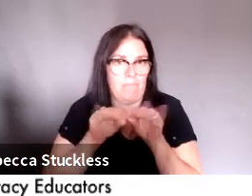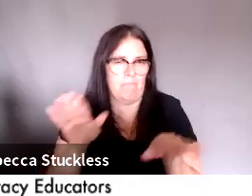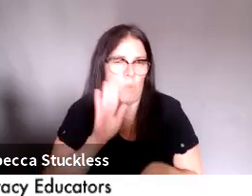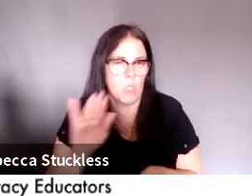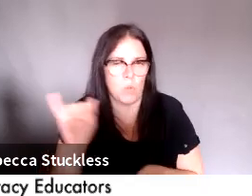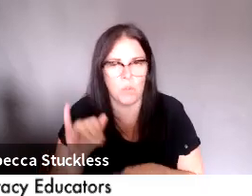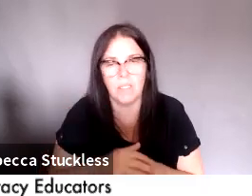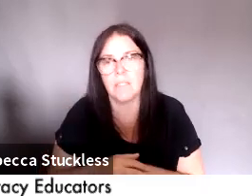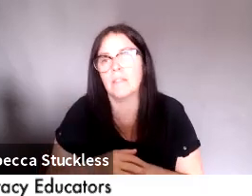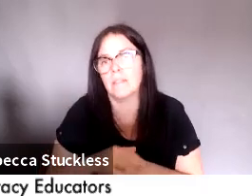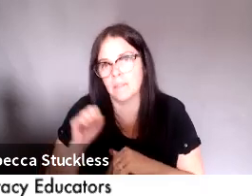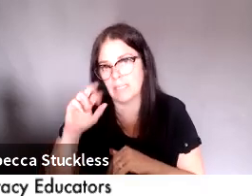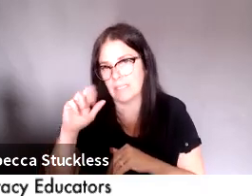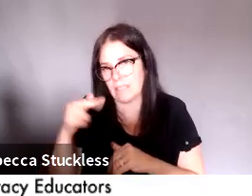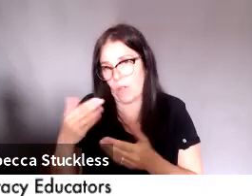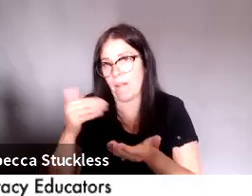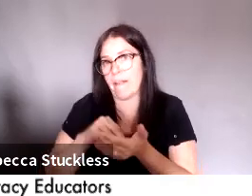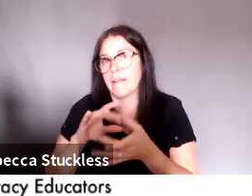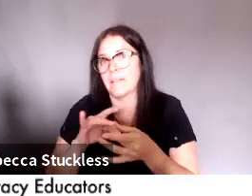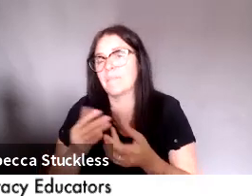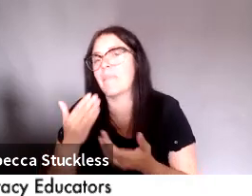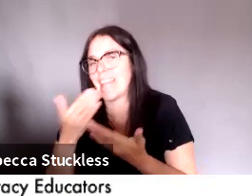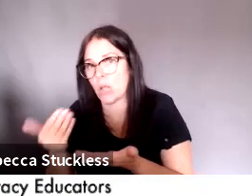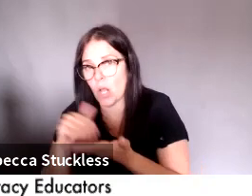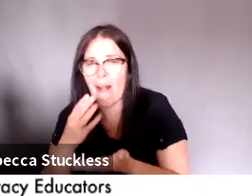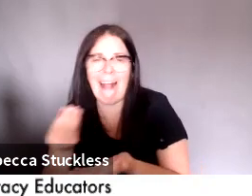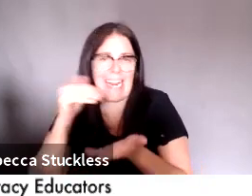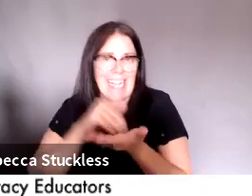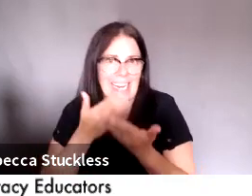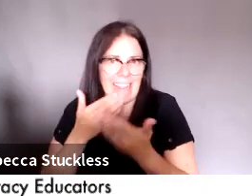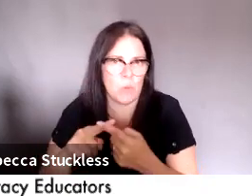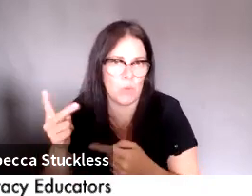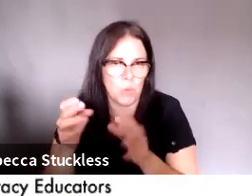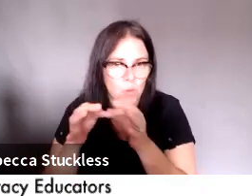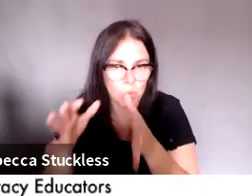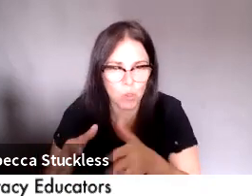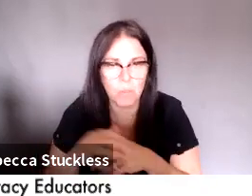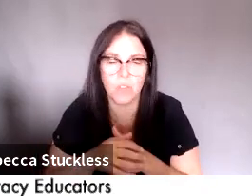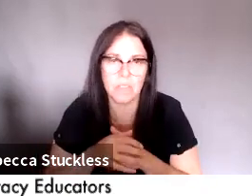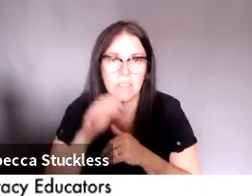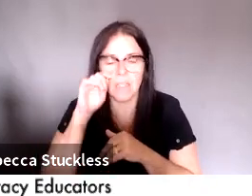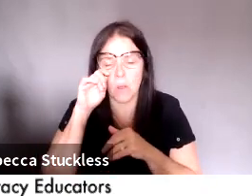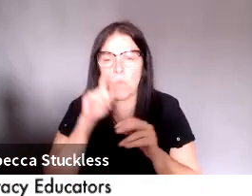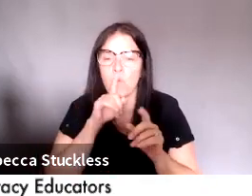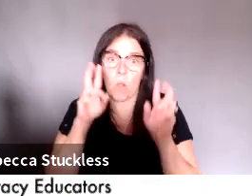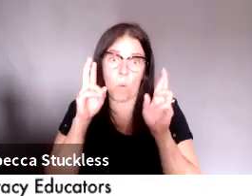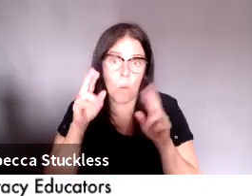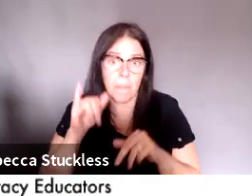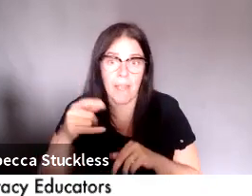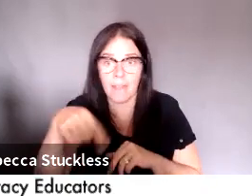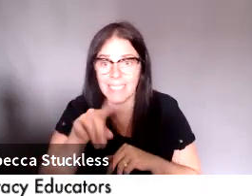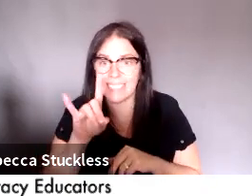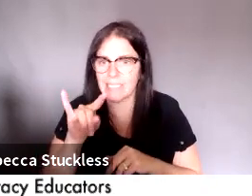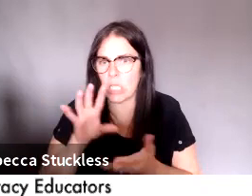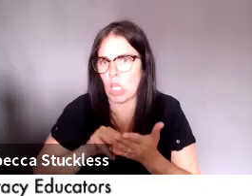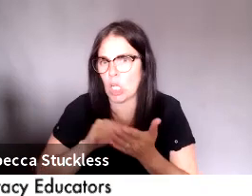Thank you all. And another thanks to our interpreters. We hope that everyone did get something